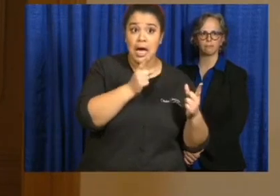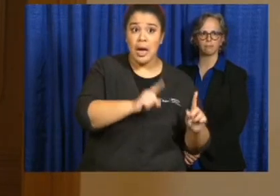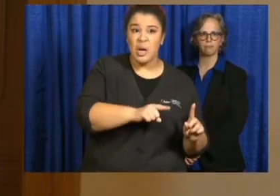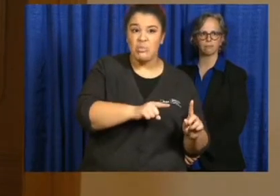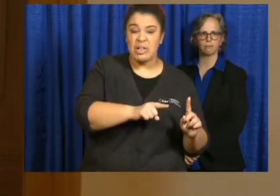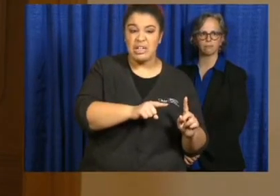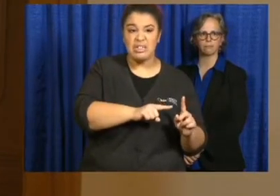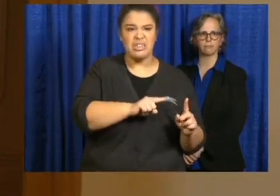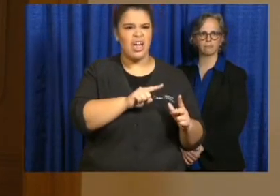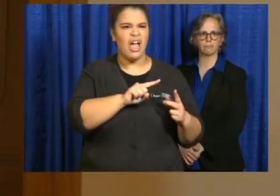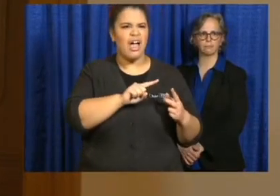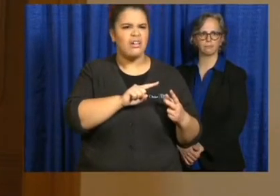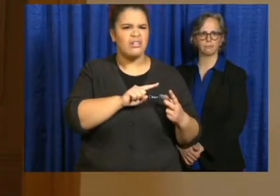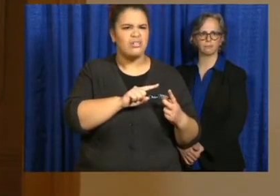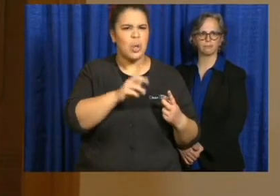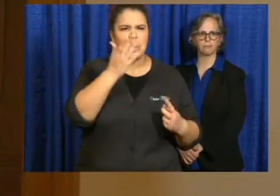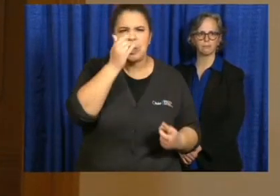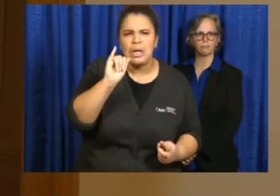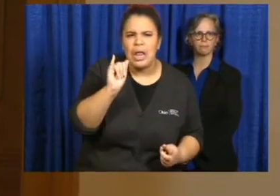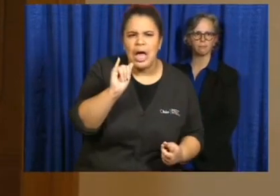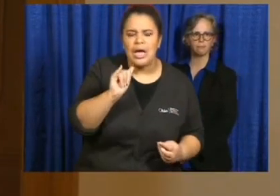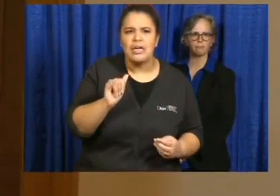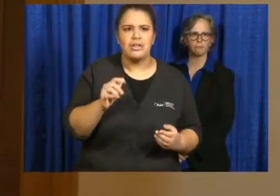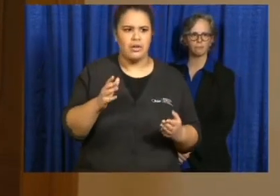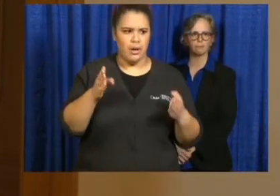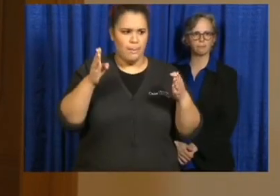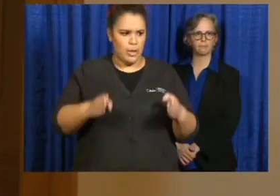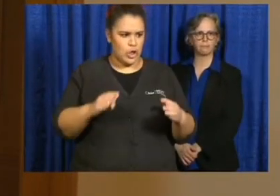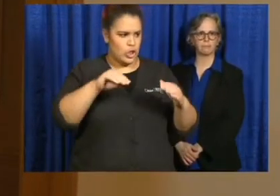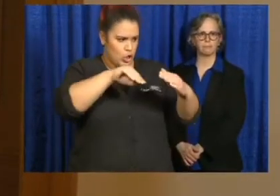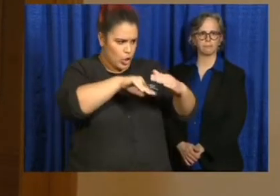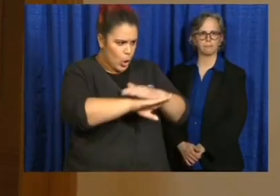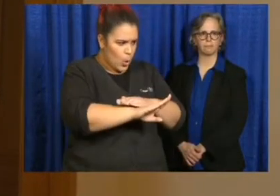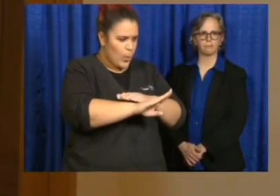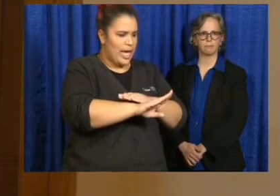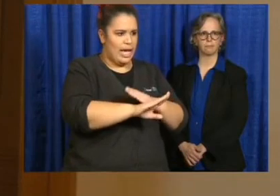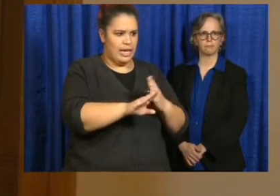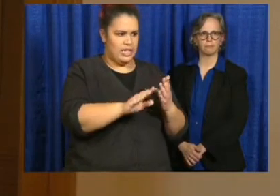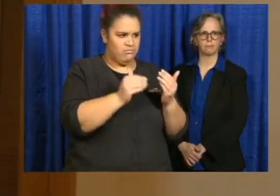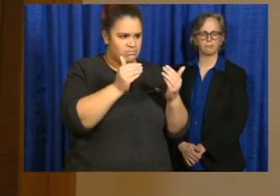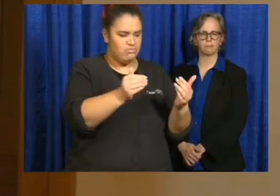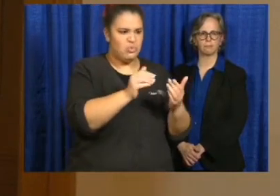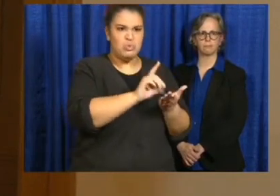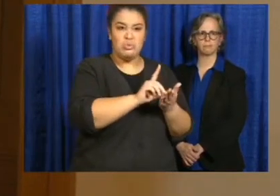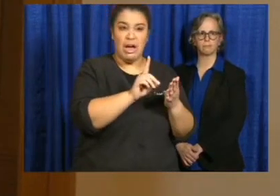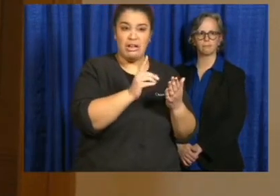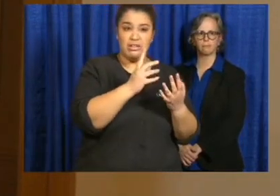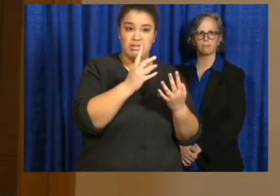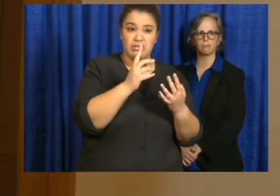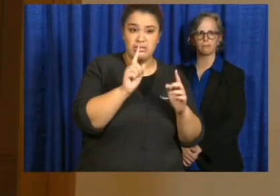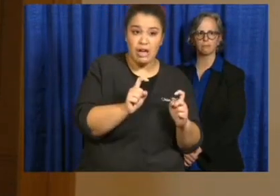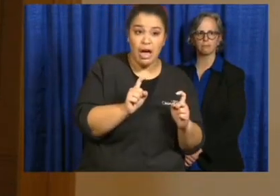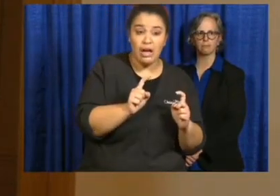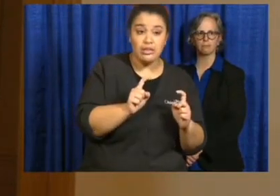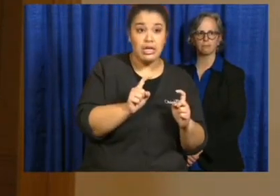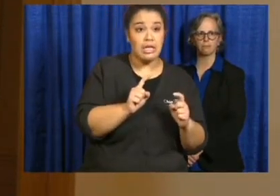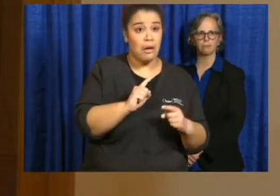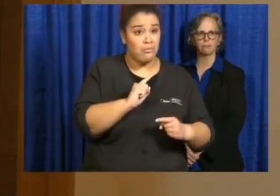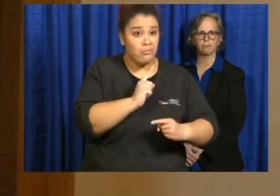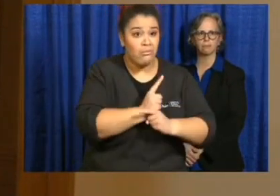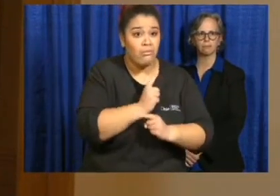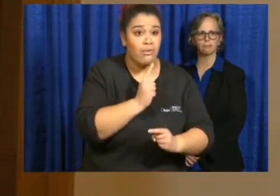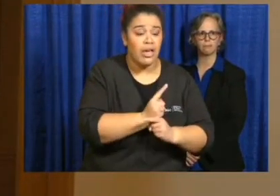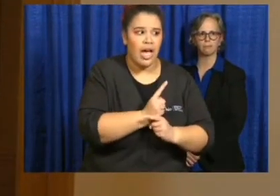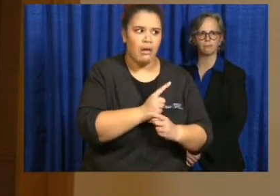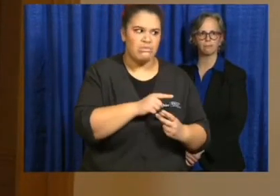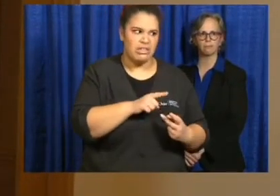of in-person drug screening advisable right now, both for the burden it puts on the labs and also,